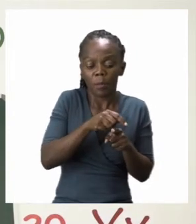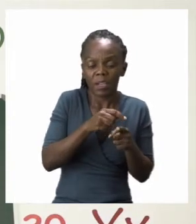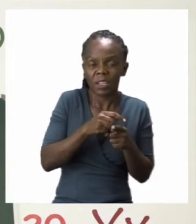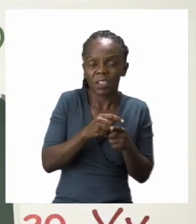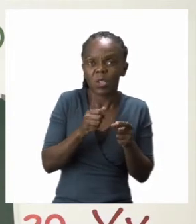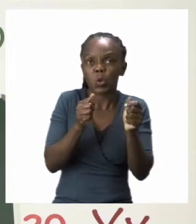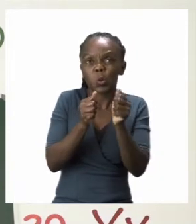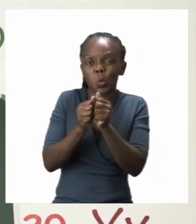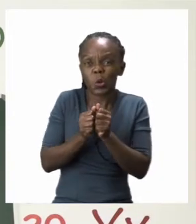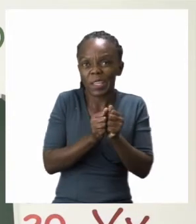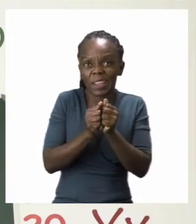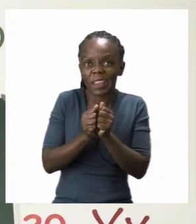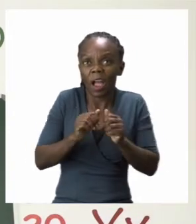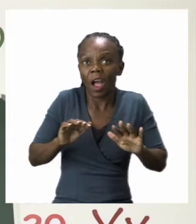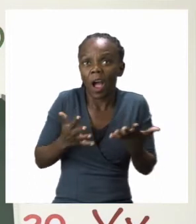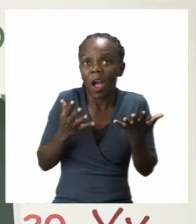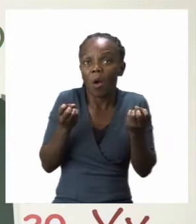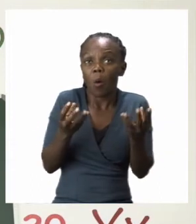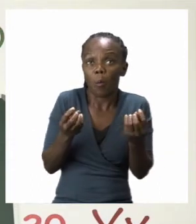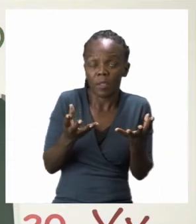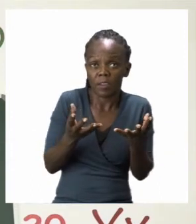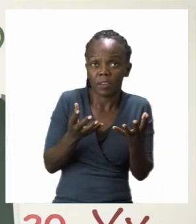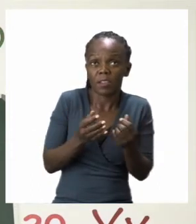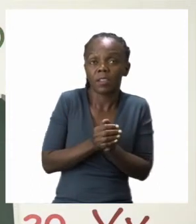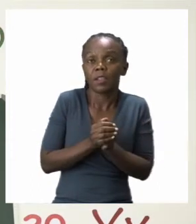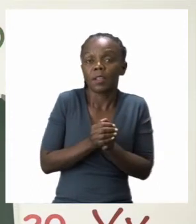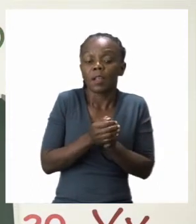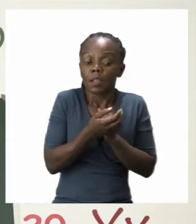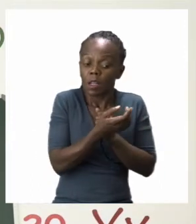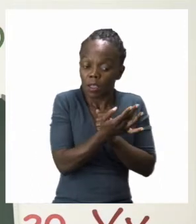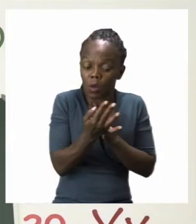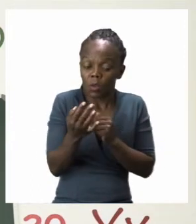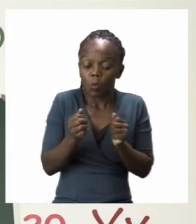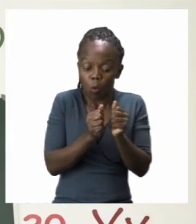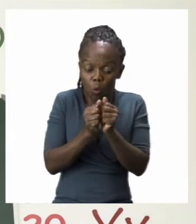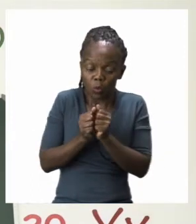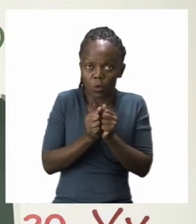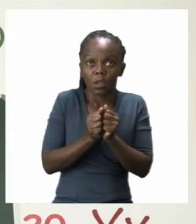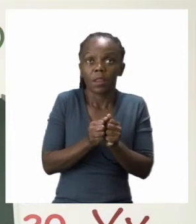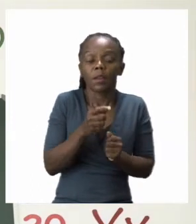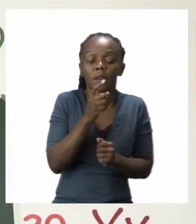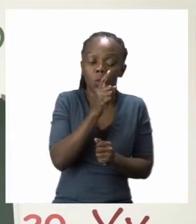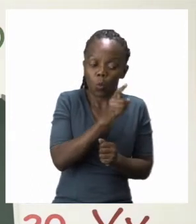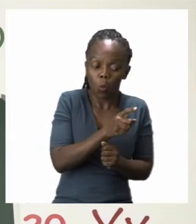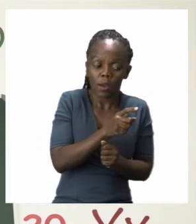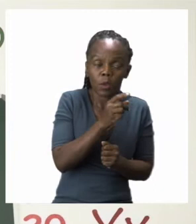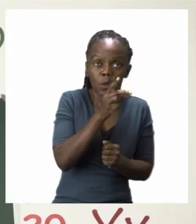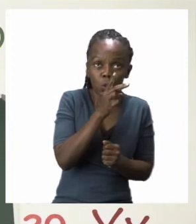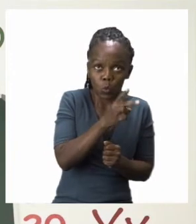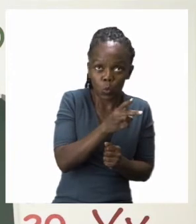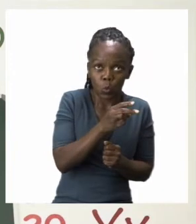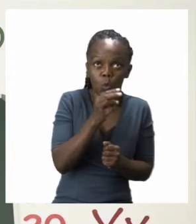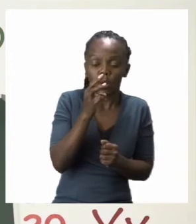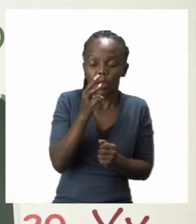put our bananas together. Let's go. 1, 2,